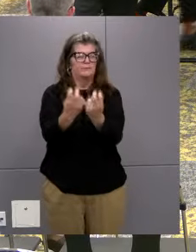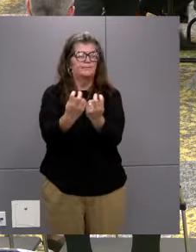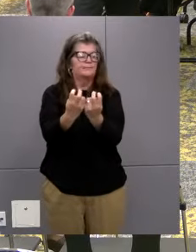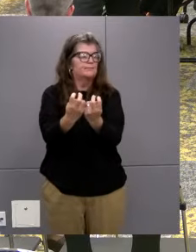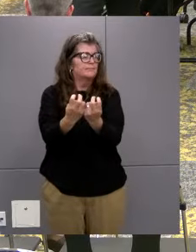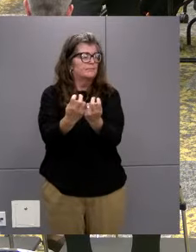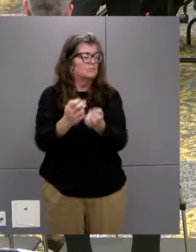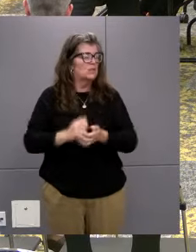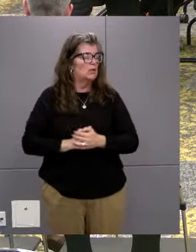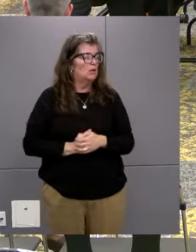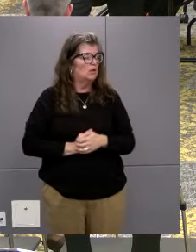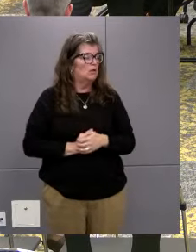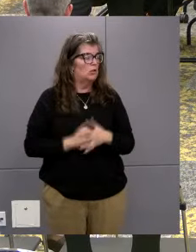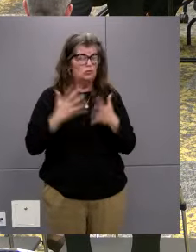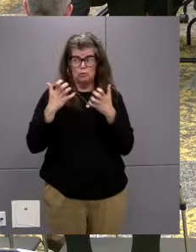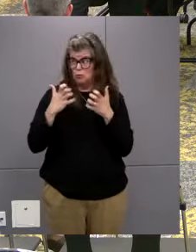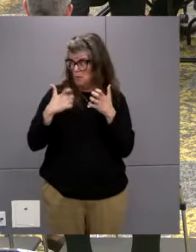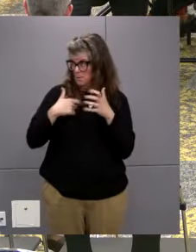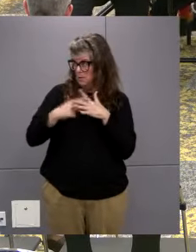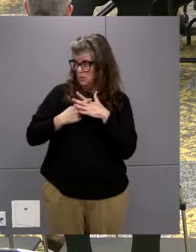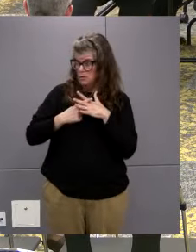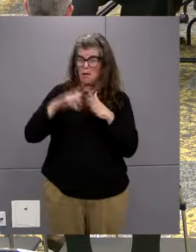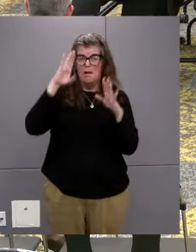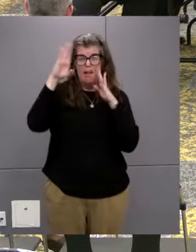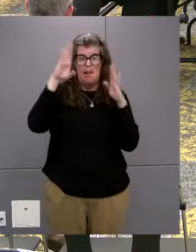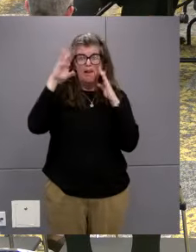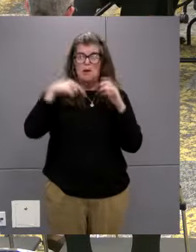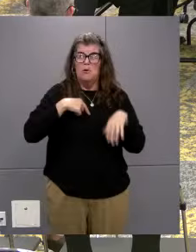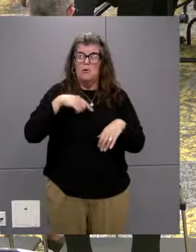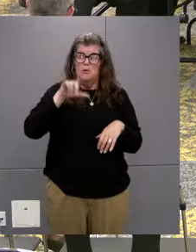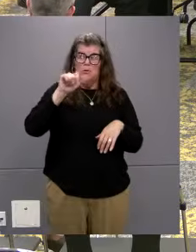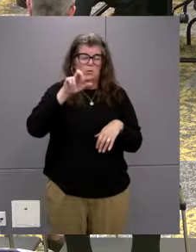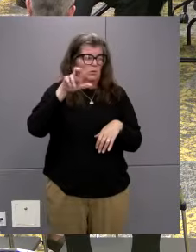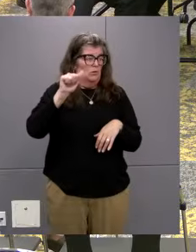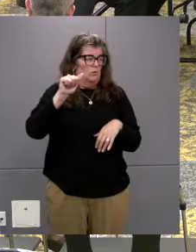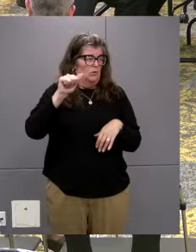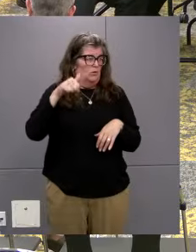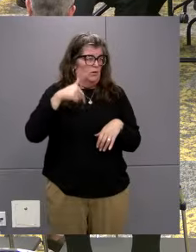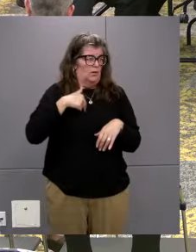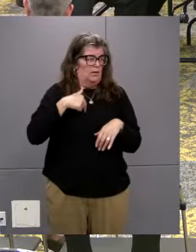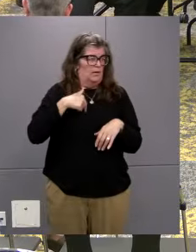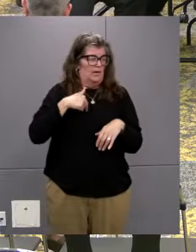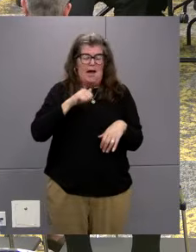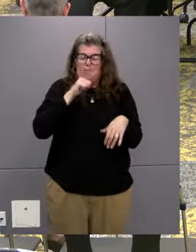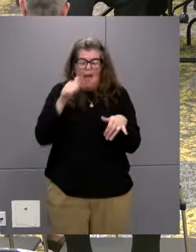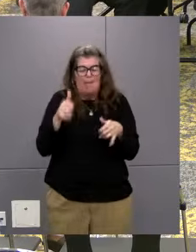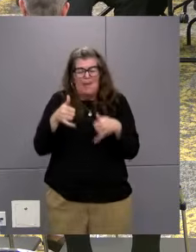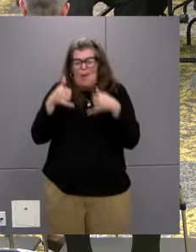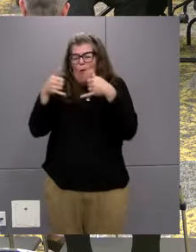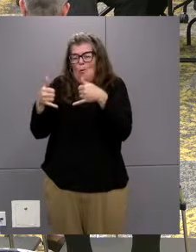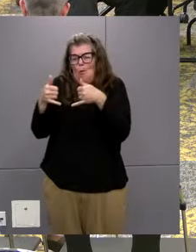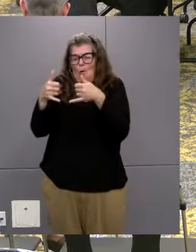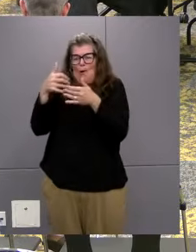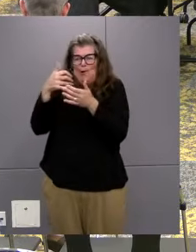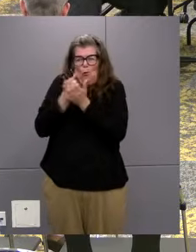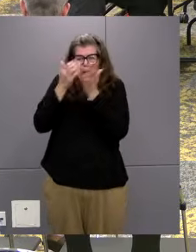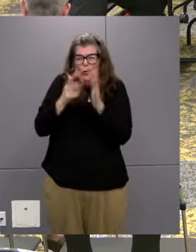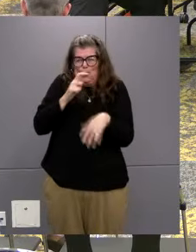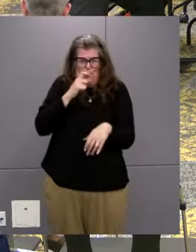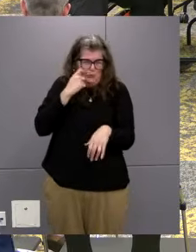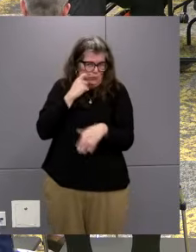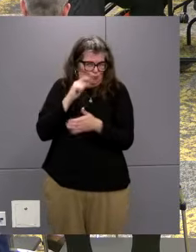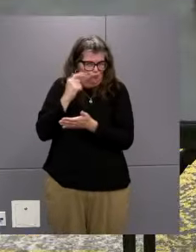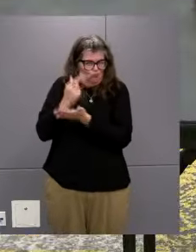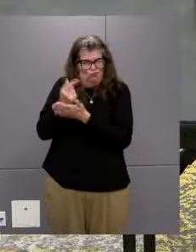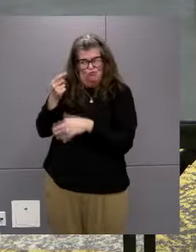Would you like me to start? Yes. Hello, I'm Laura Agus, not the cool award winner over here that just graduated. No